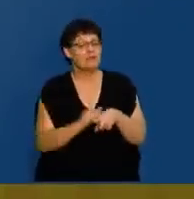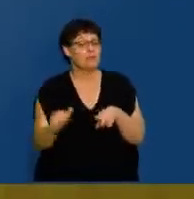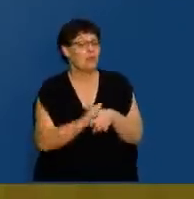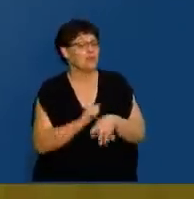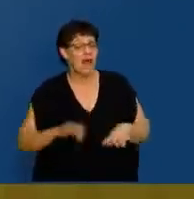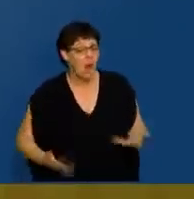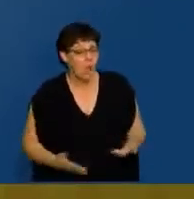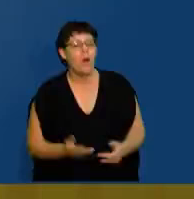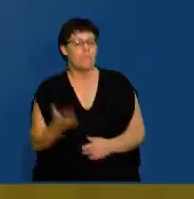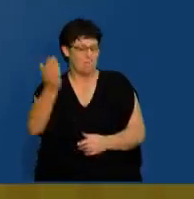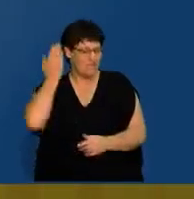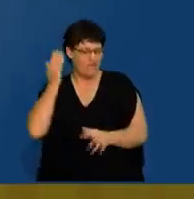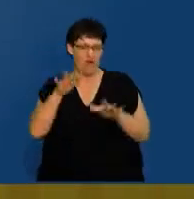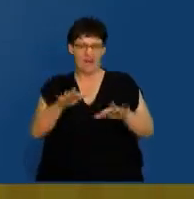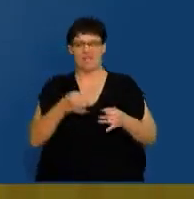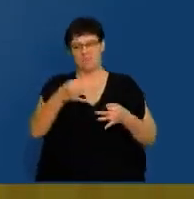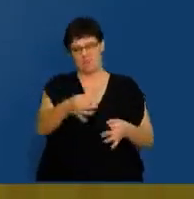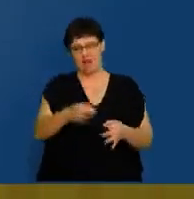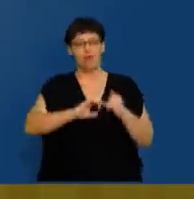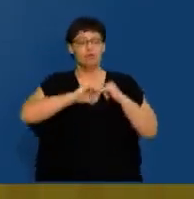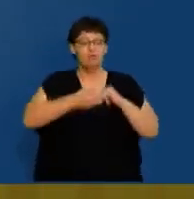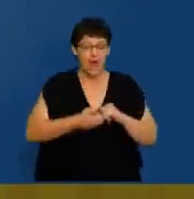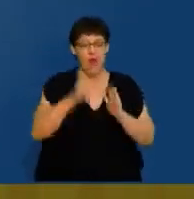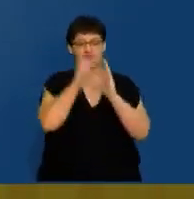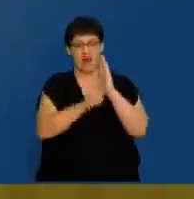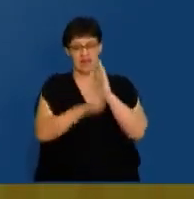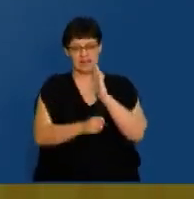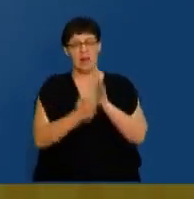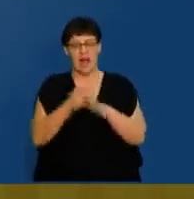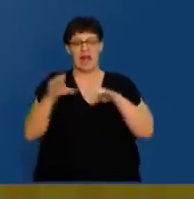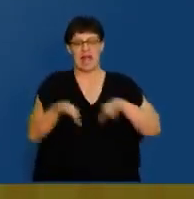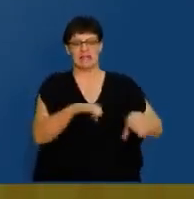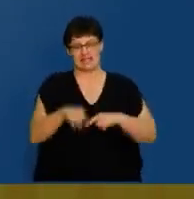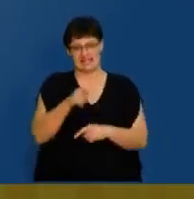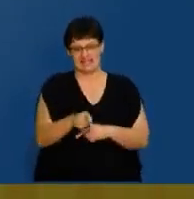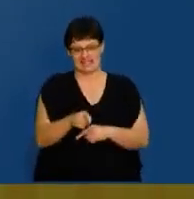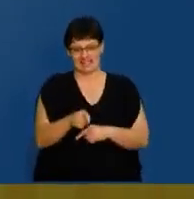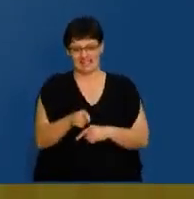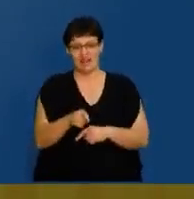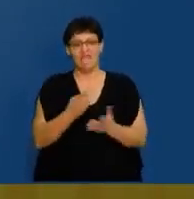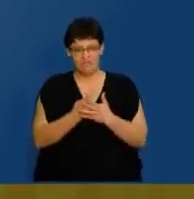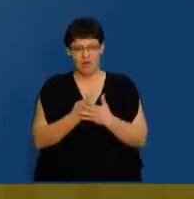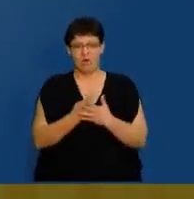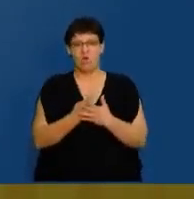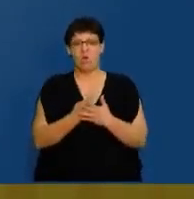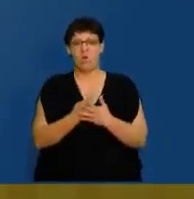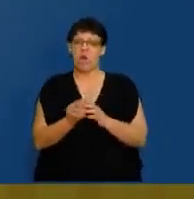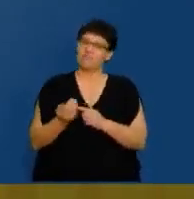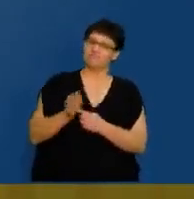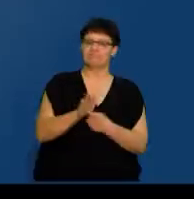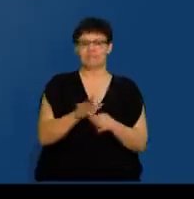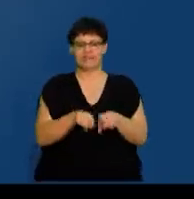looking at past exam papers and attempting to write these as an exercise of simulation of an exam.